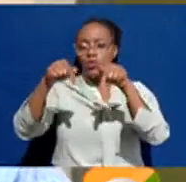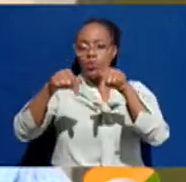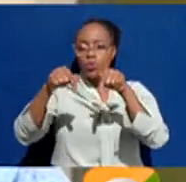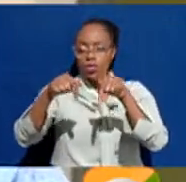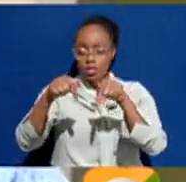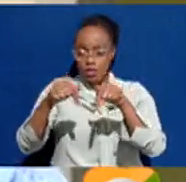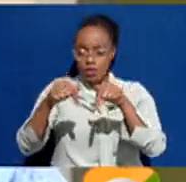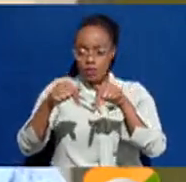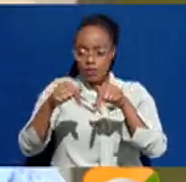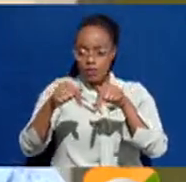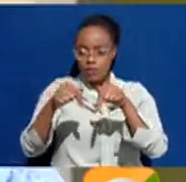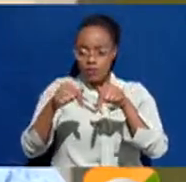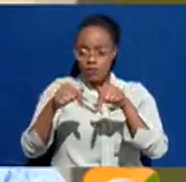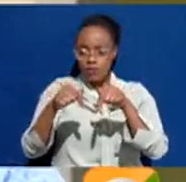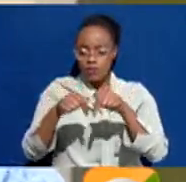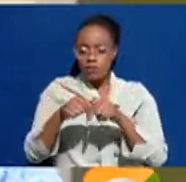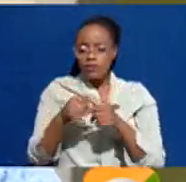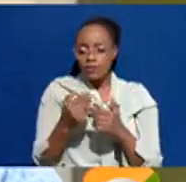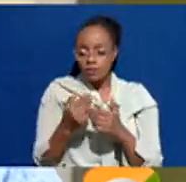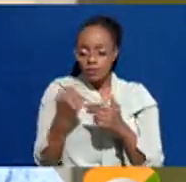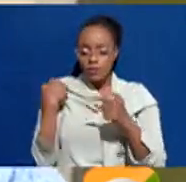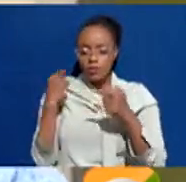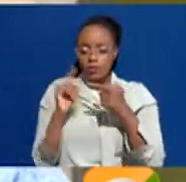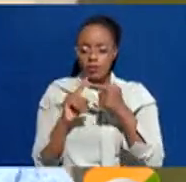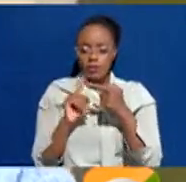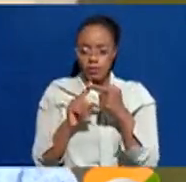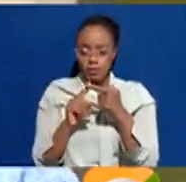is twofold. One,